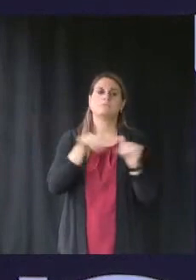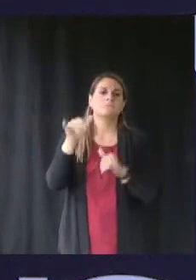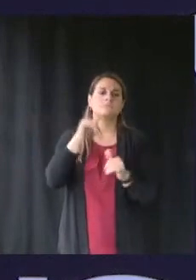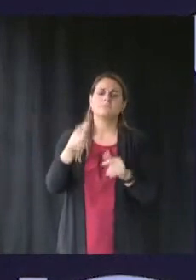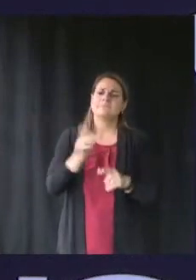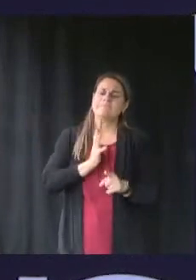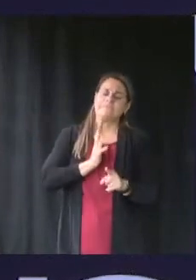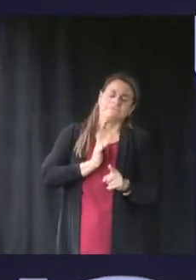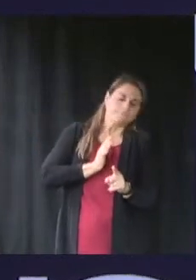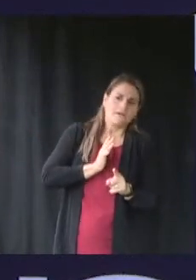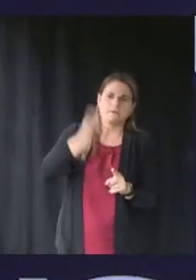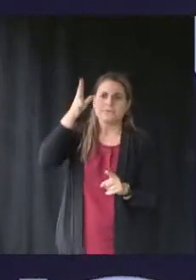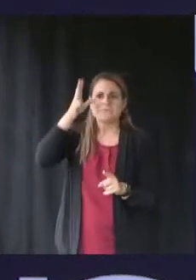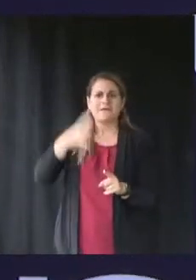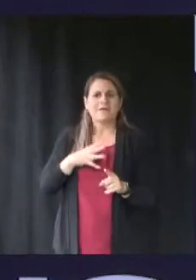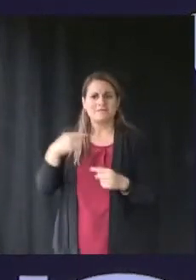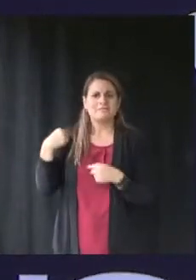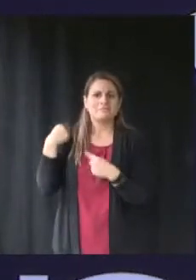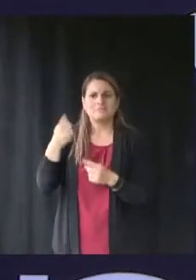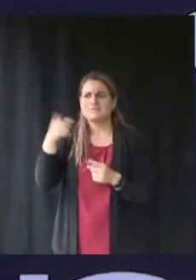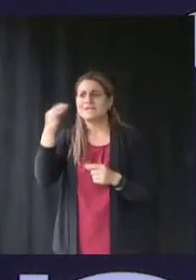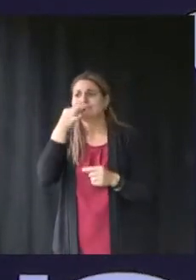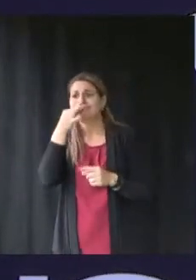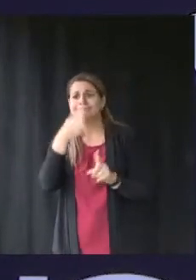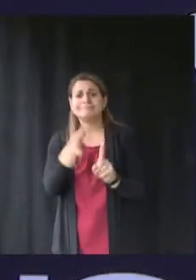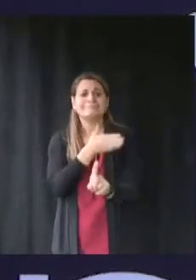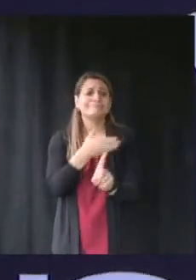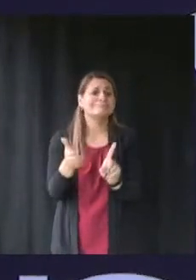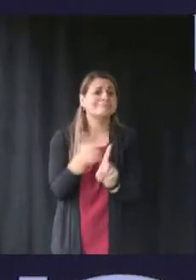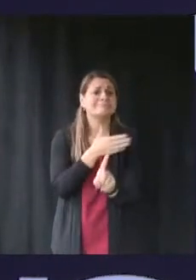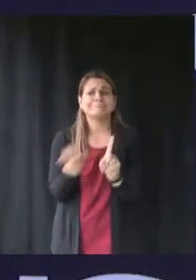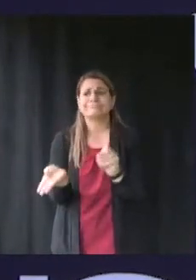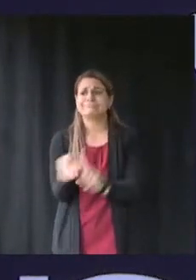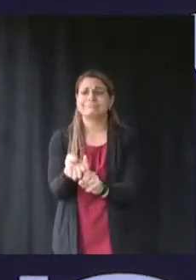solicitous. That's a fact.